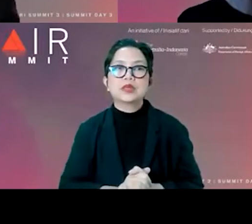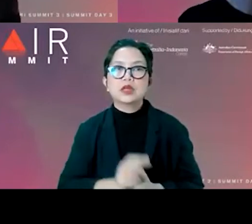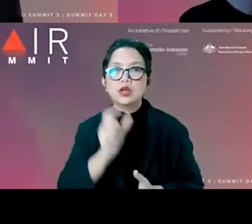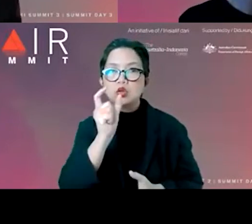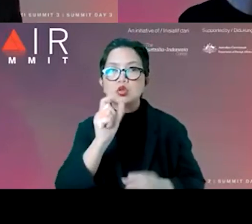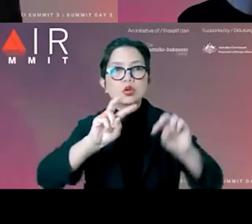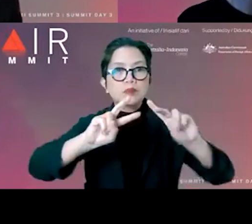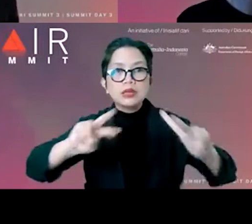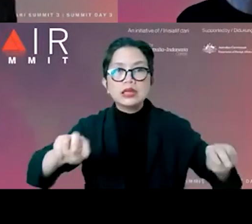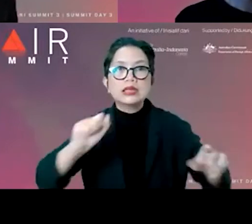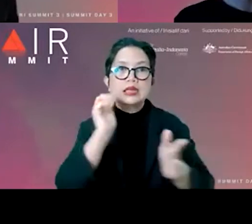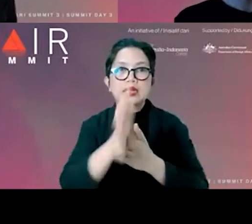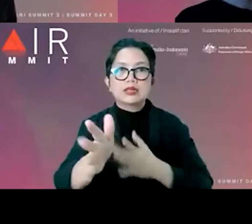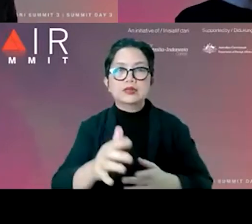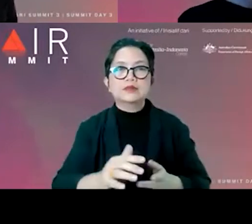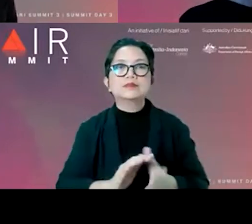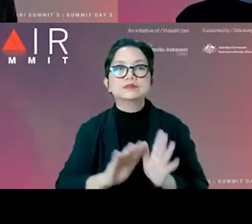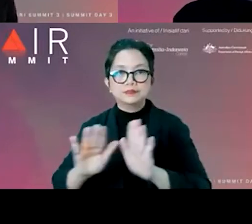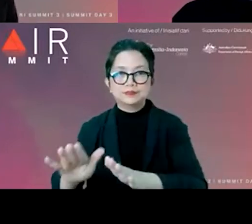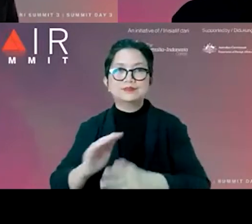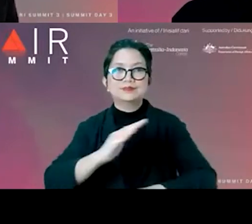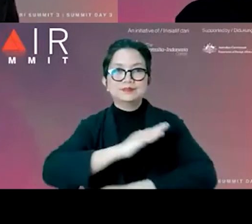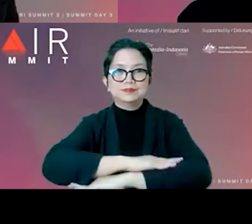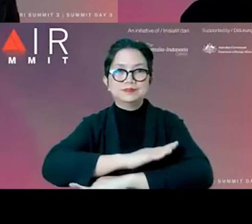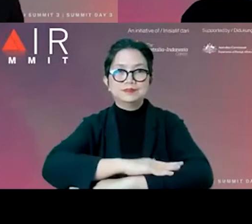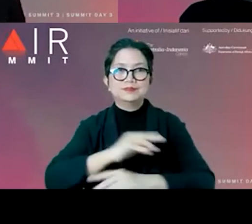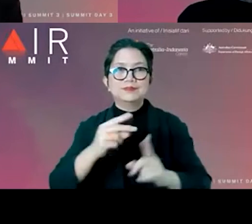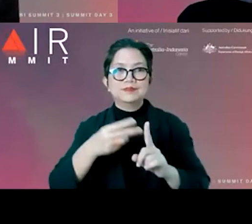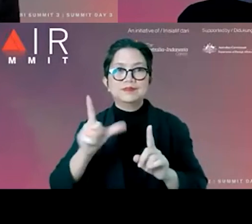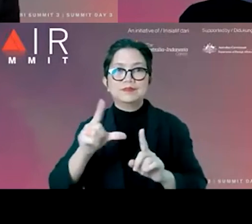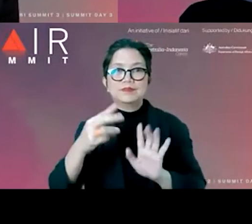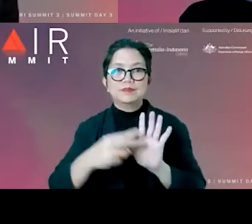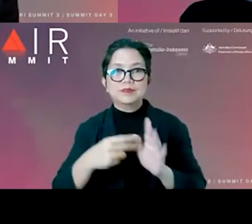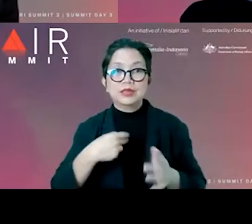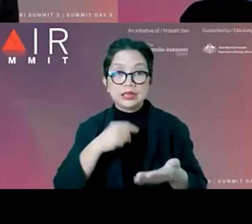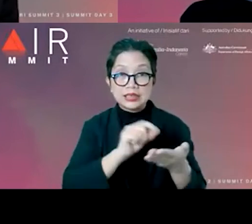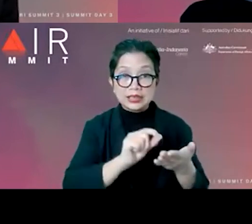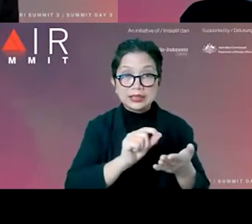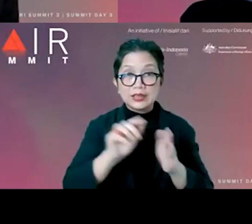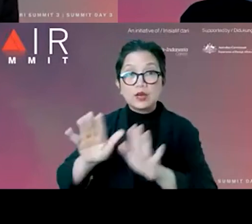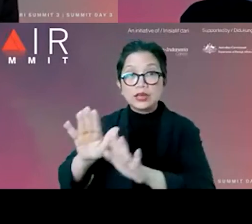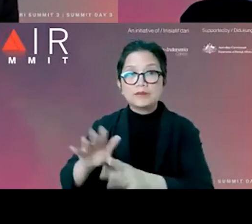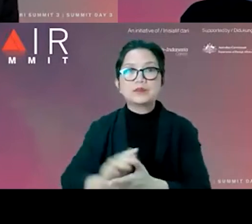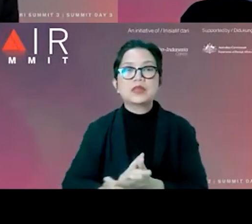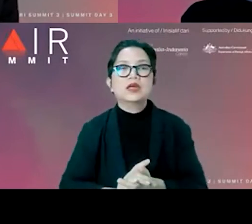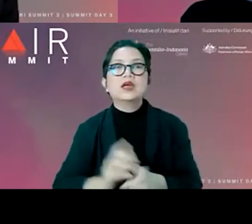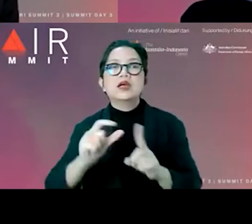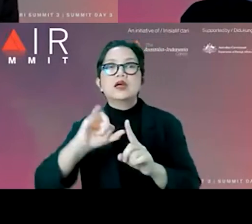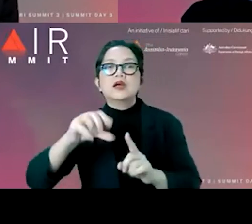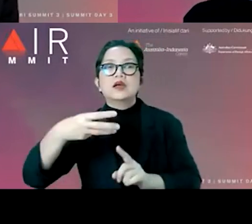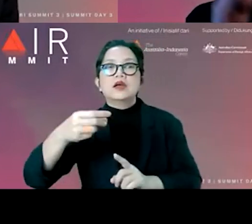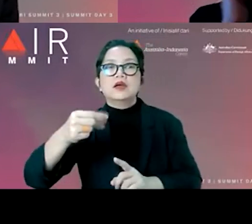Very good, well noted, thank you. And Pierre? Yeah, so on the question of whether a model is